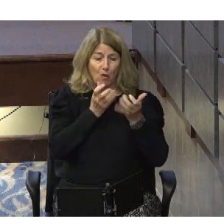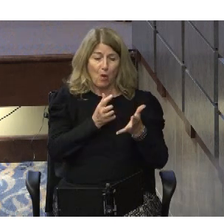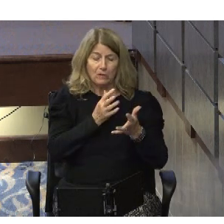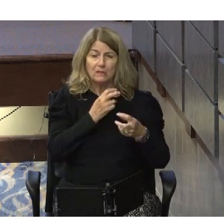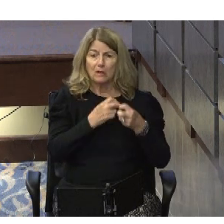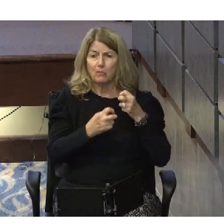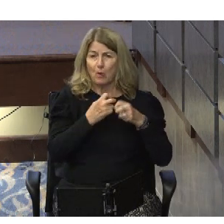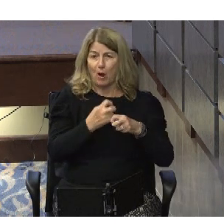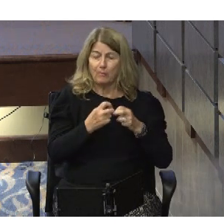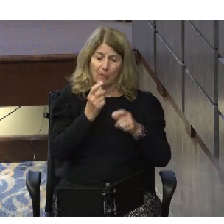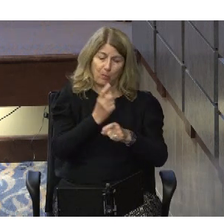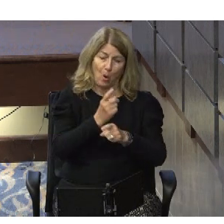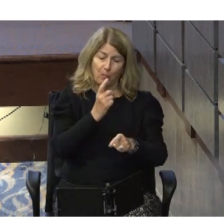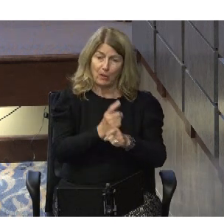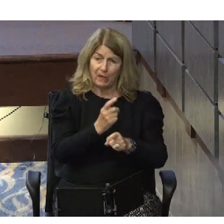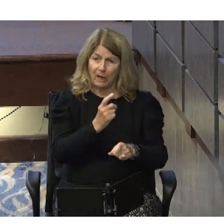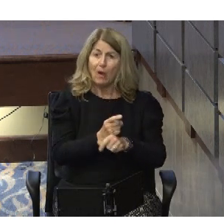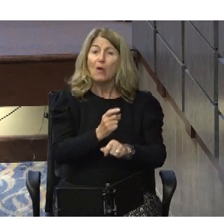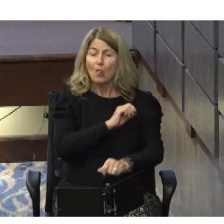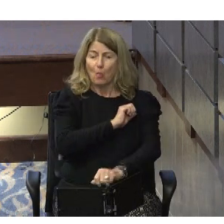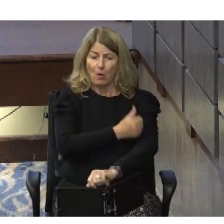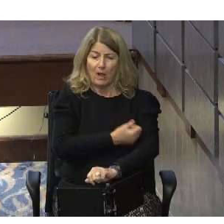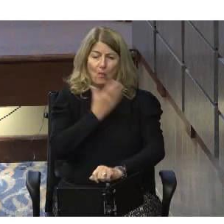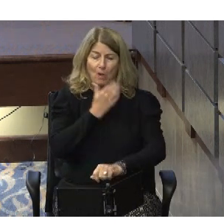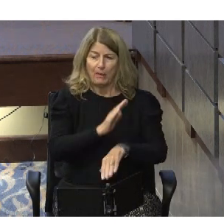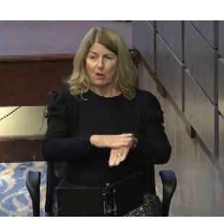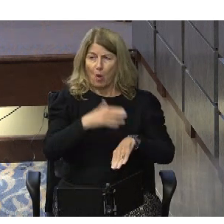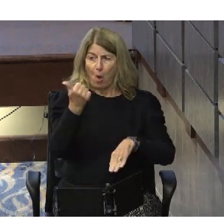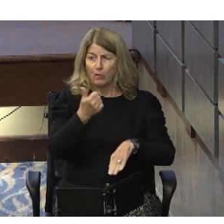just like any neighborhood, would be called.